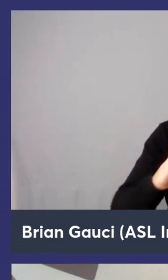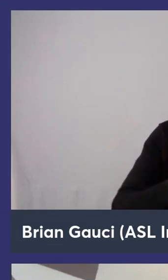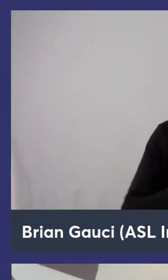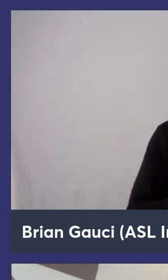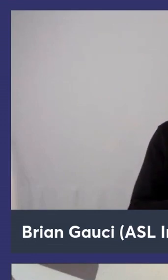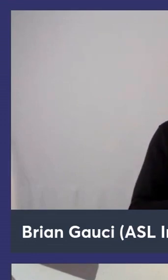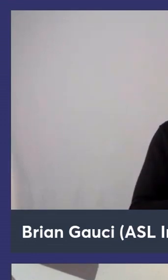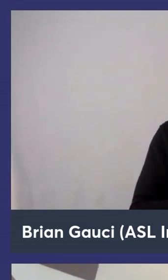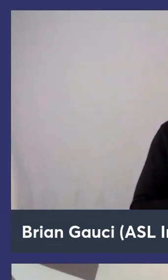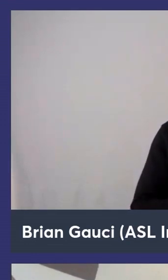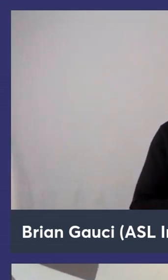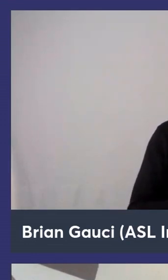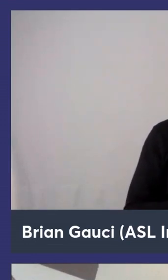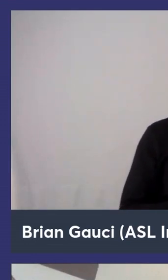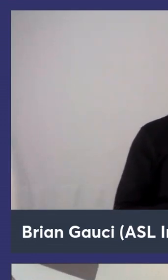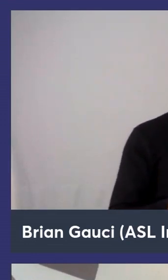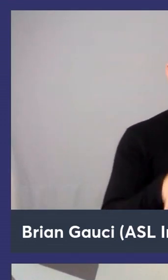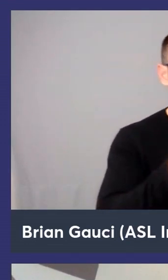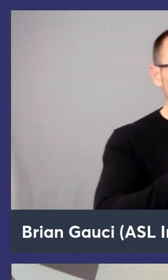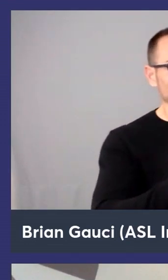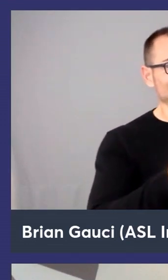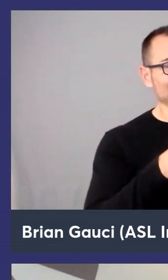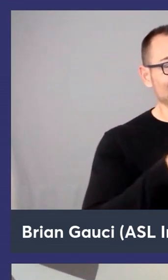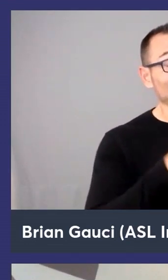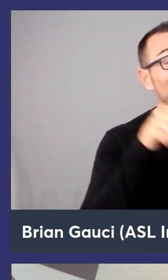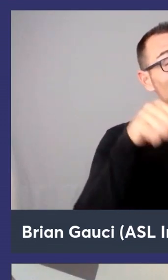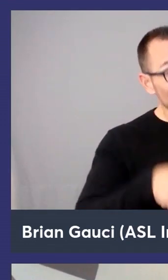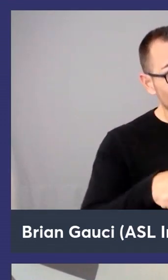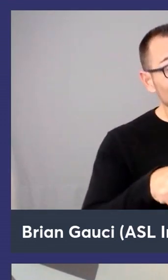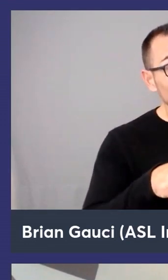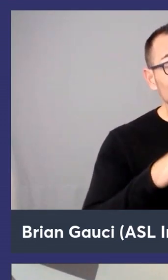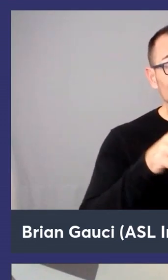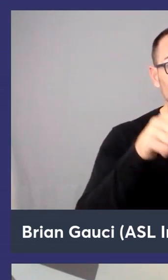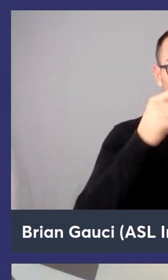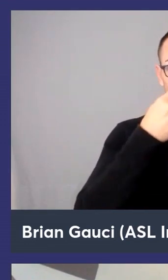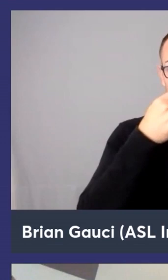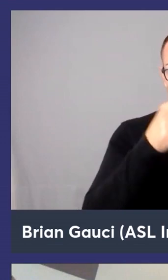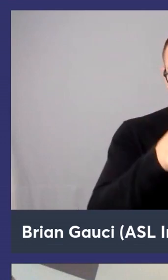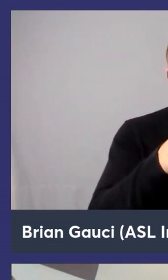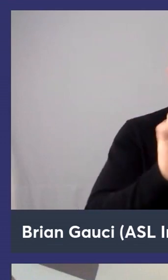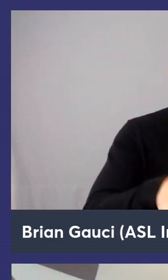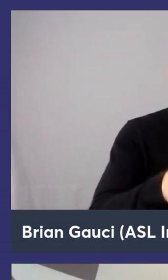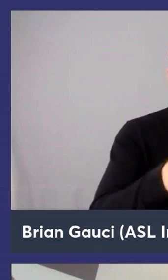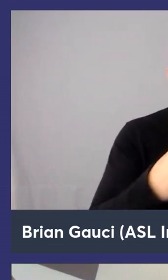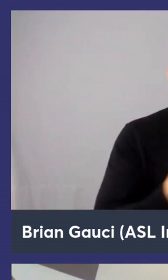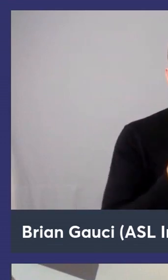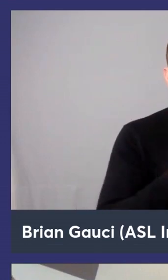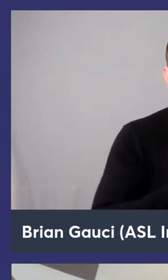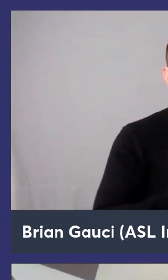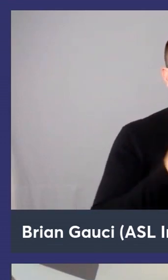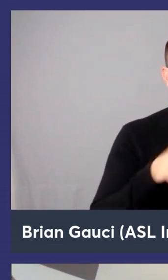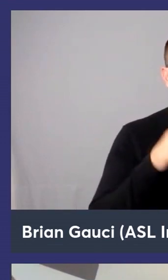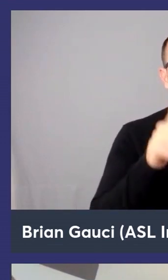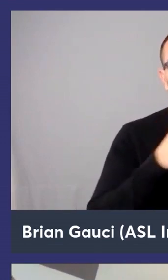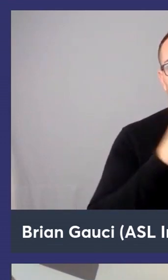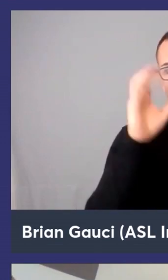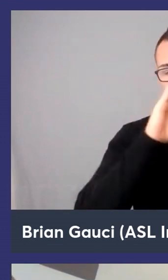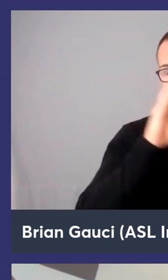Yes, exactly. So that's exactly the use case, right? When they have to search for